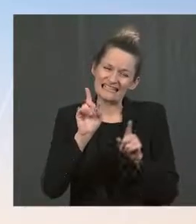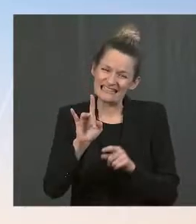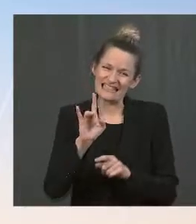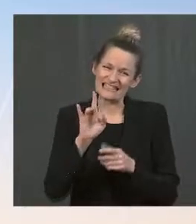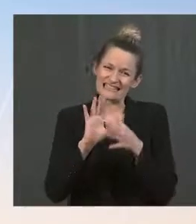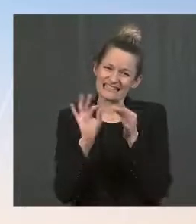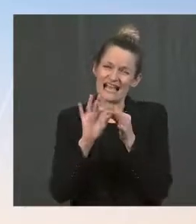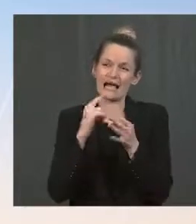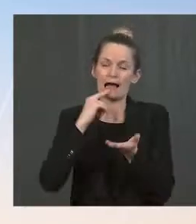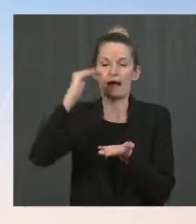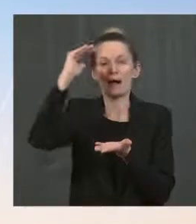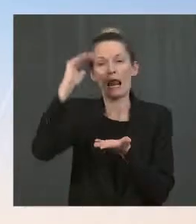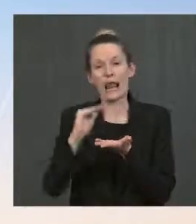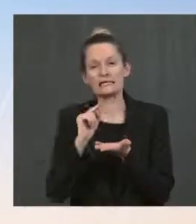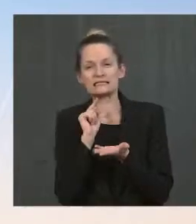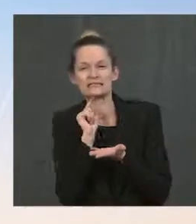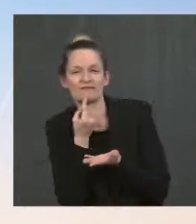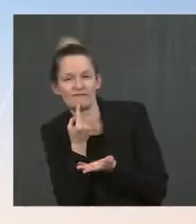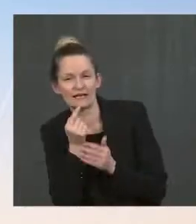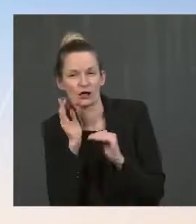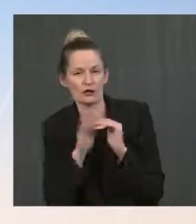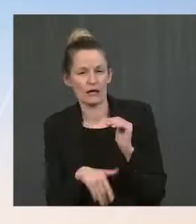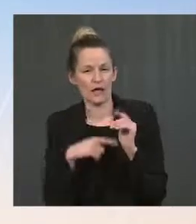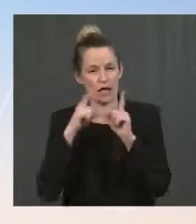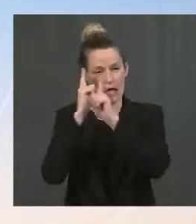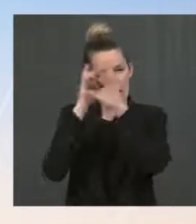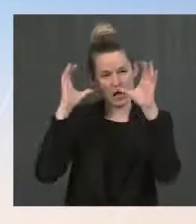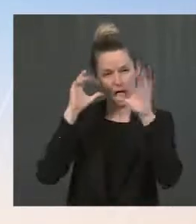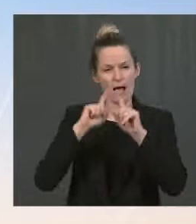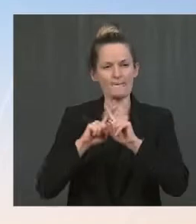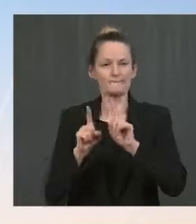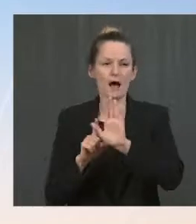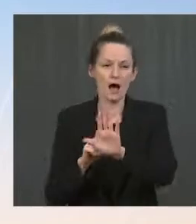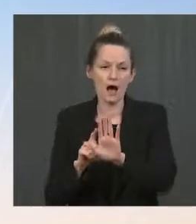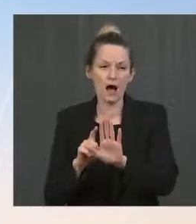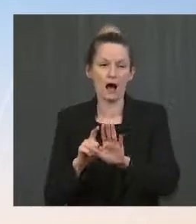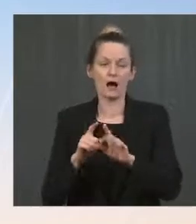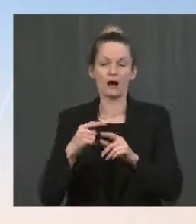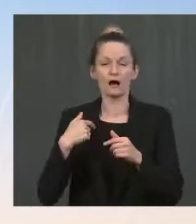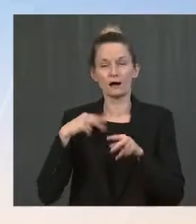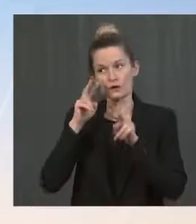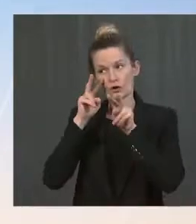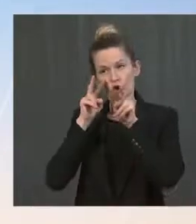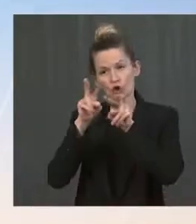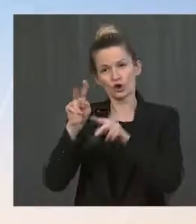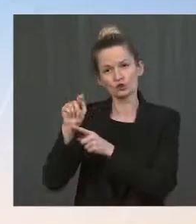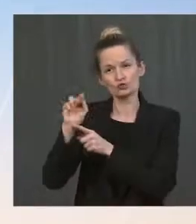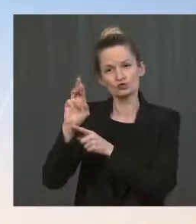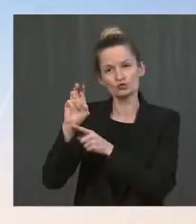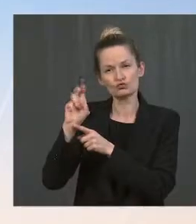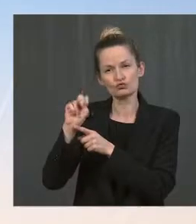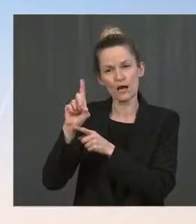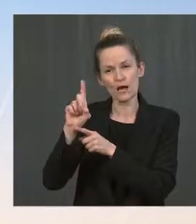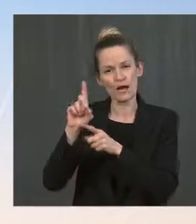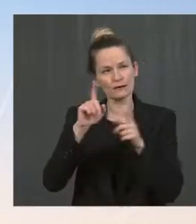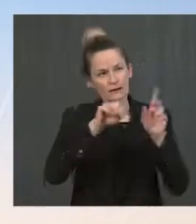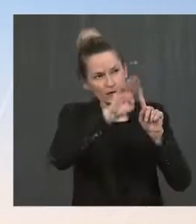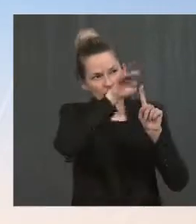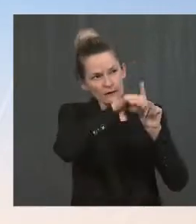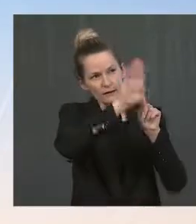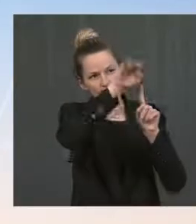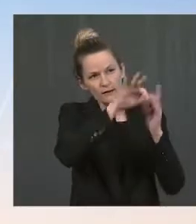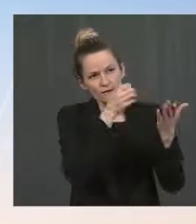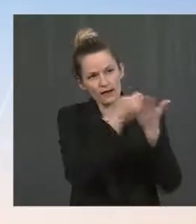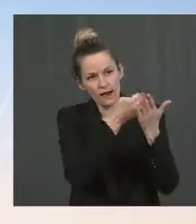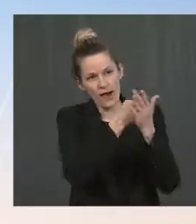seen in decades. So what we are seeing, I think, is the record and historic